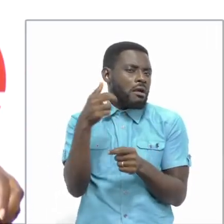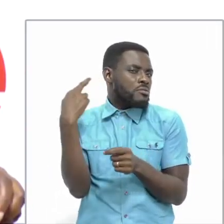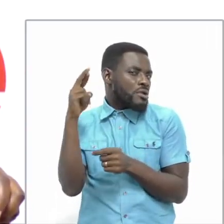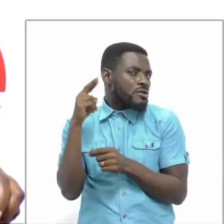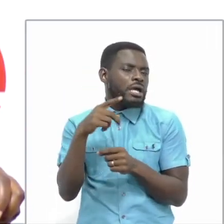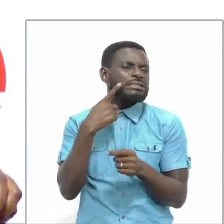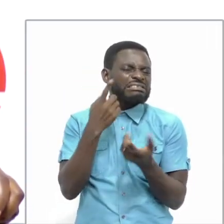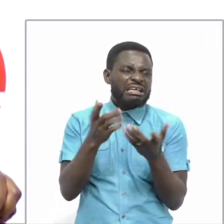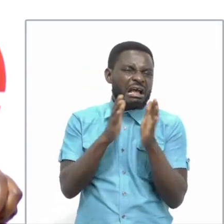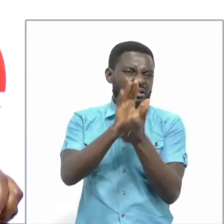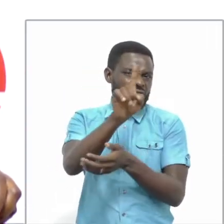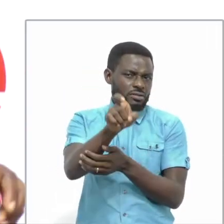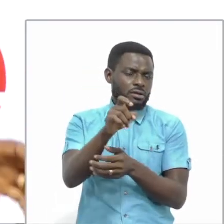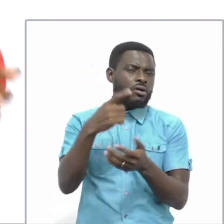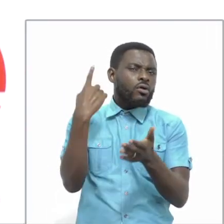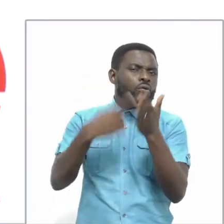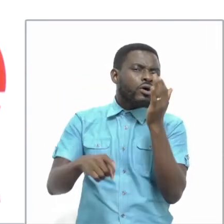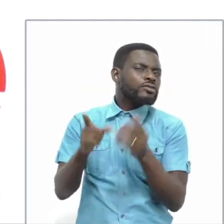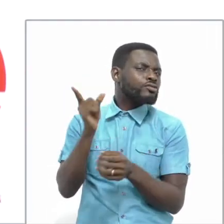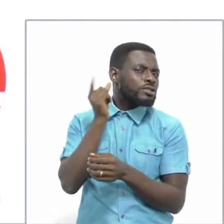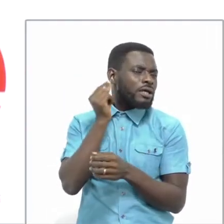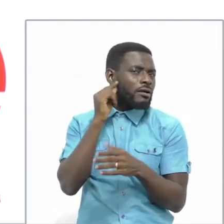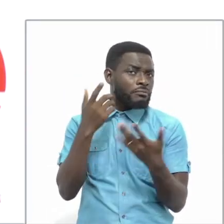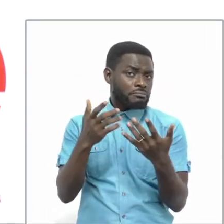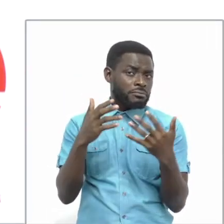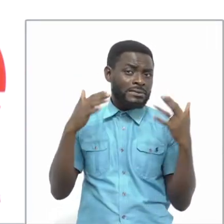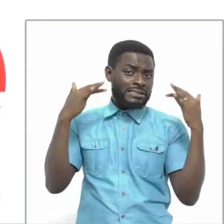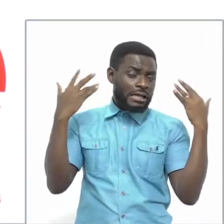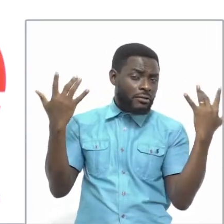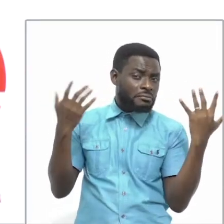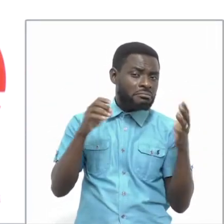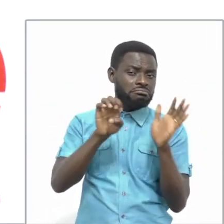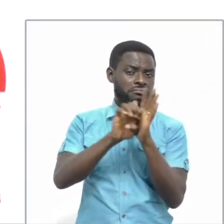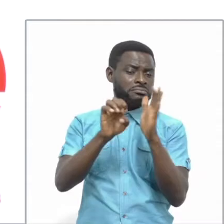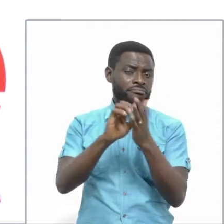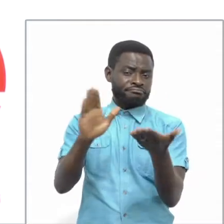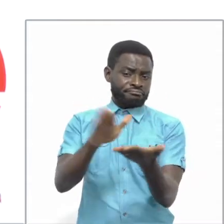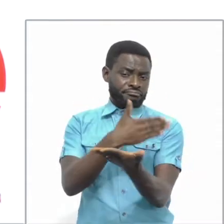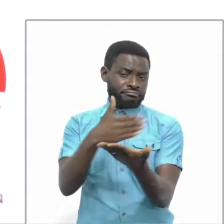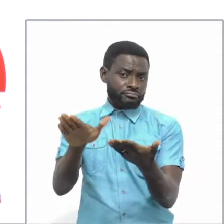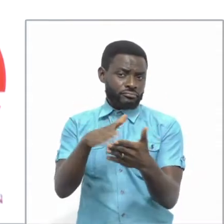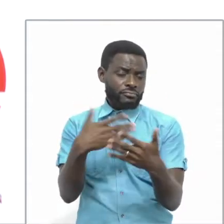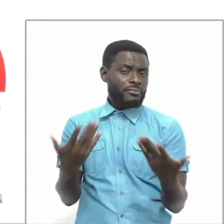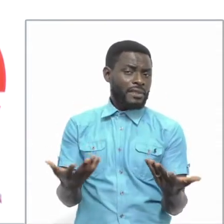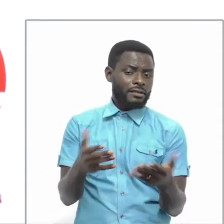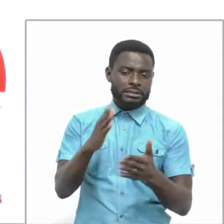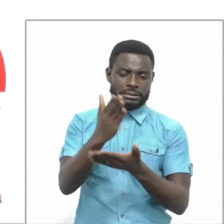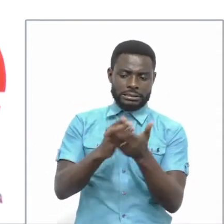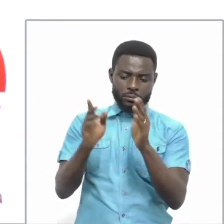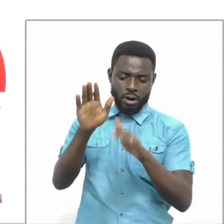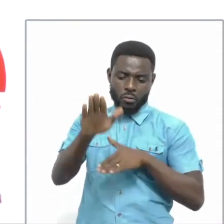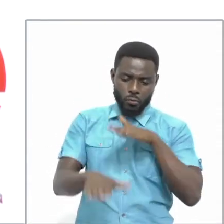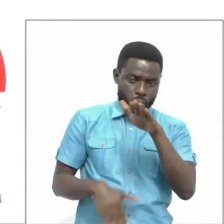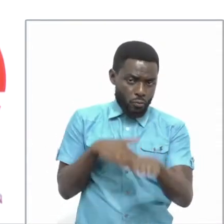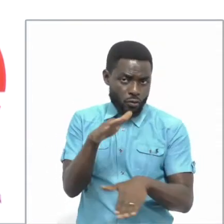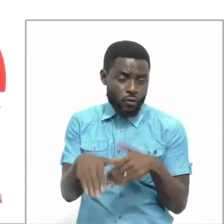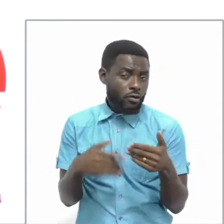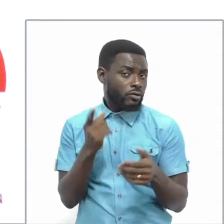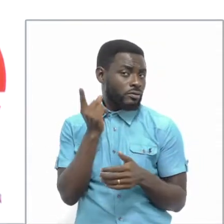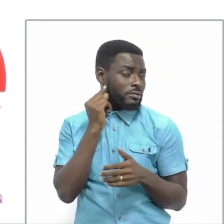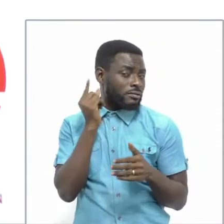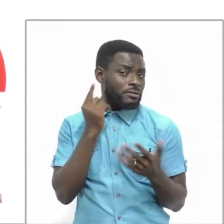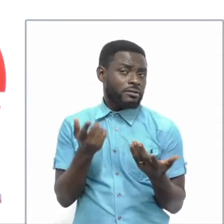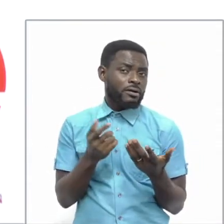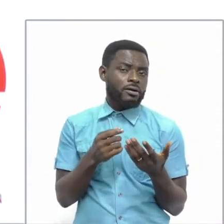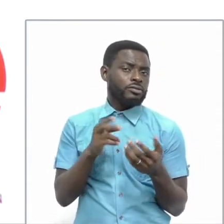you hearing? Are you hearing sounds, as in musical notes? Is someone walking? Do you